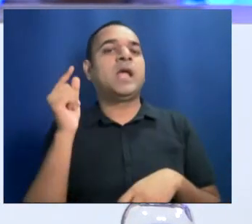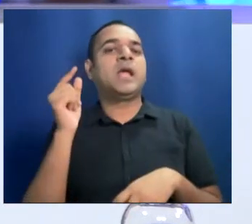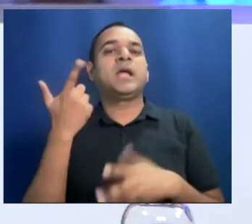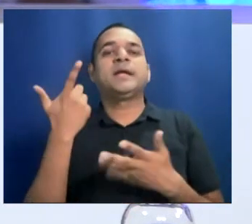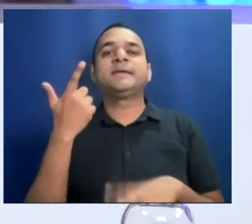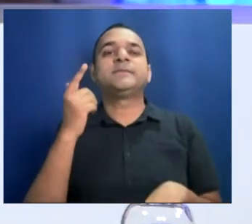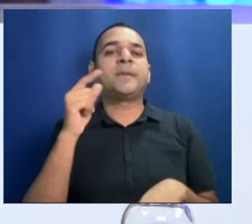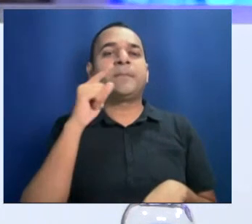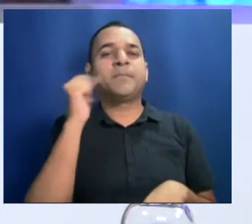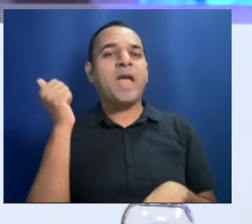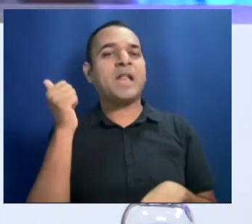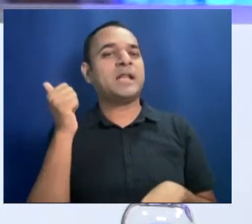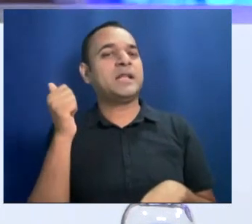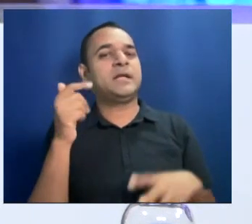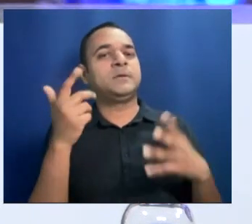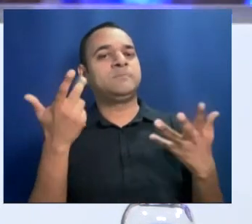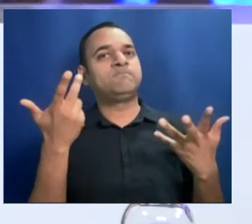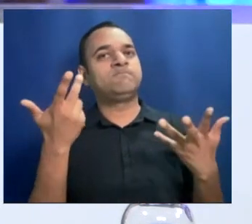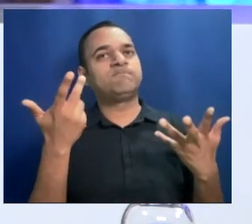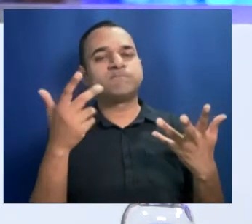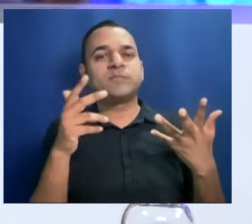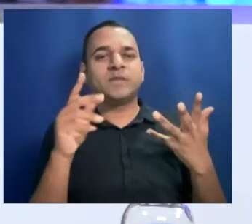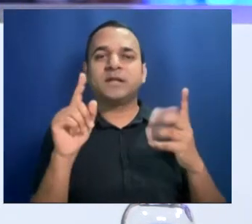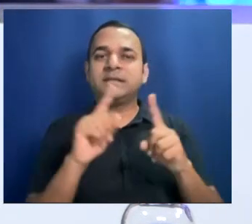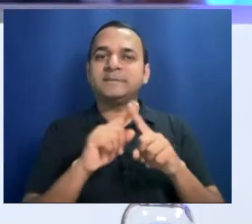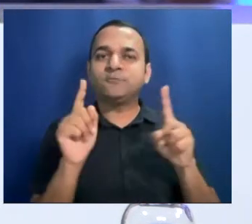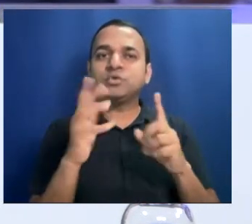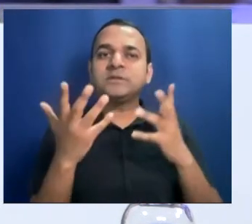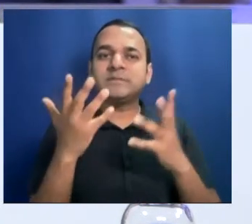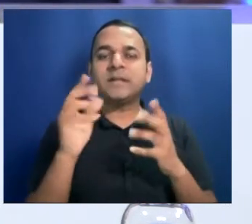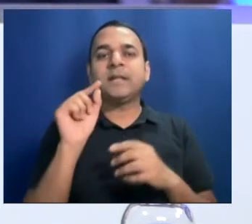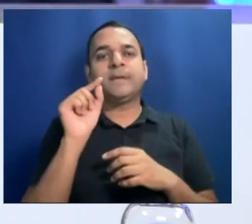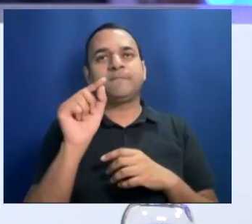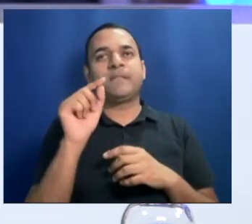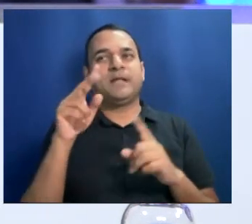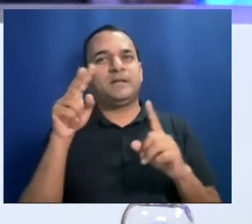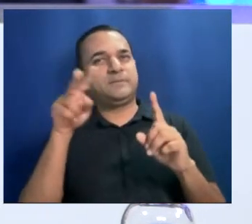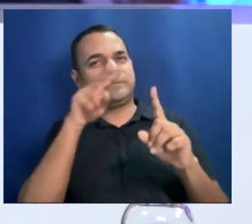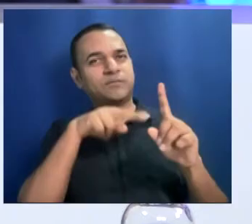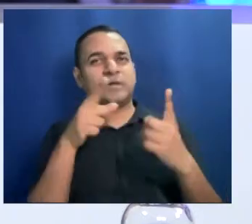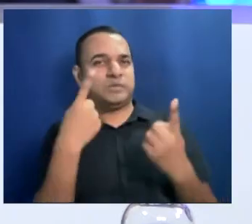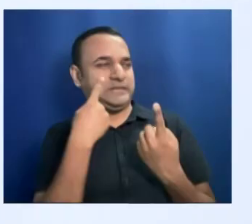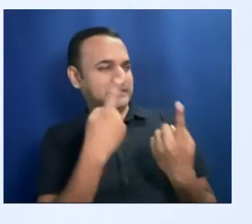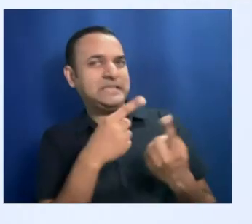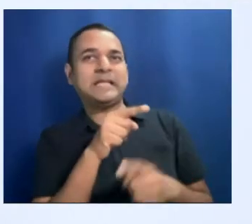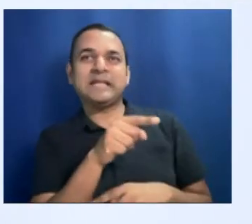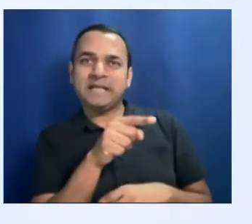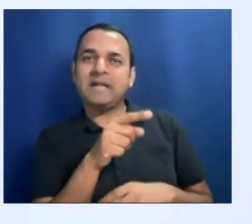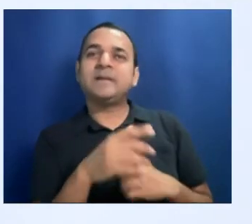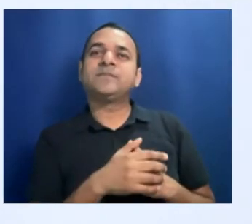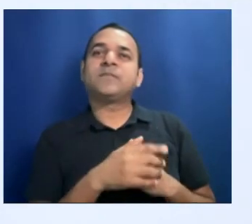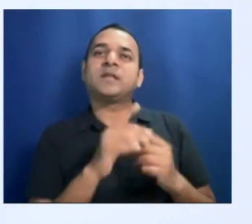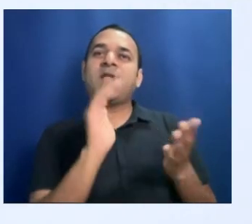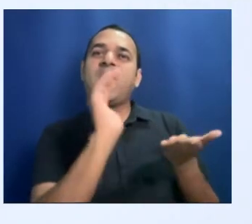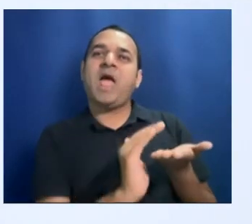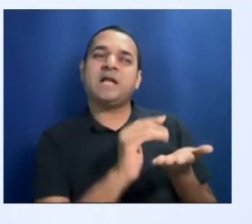that this kind of behaviors are seen as less manly as maybe society is expecting